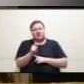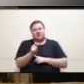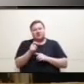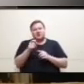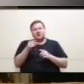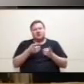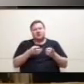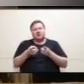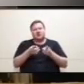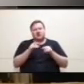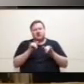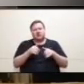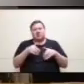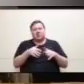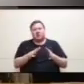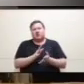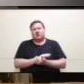this way.